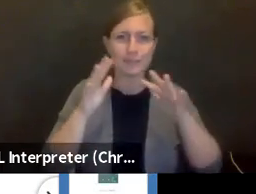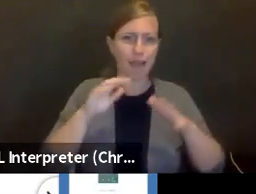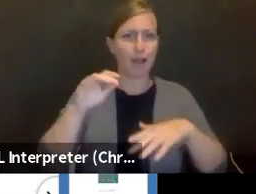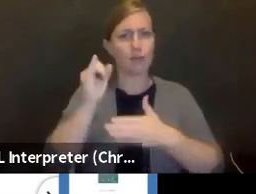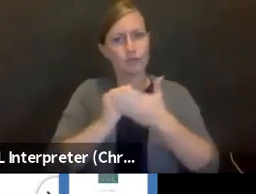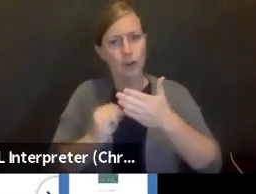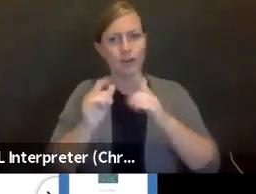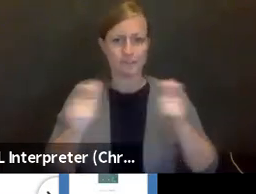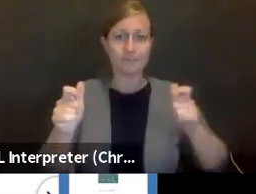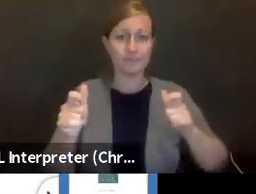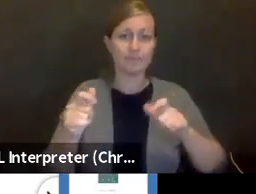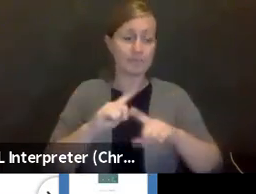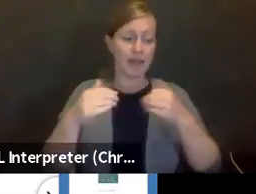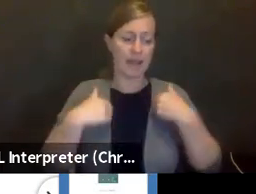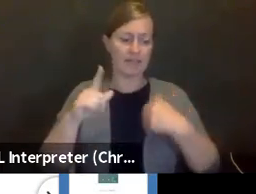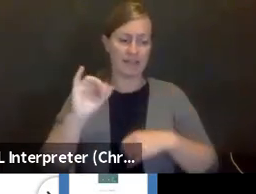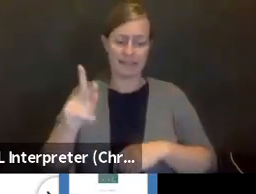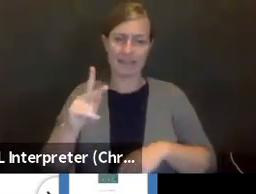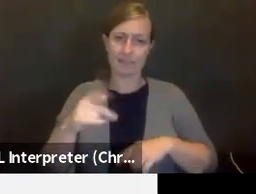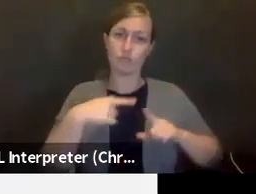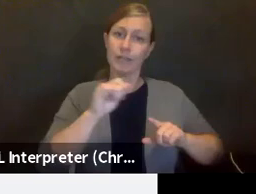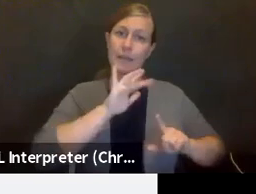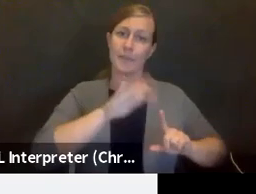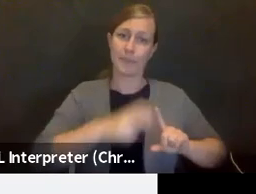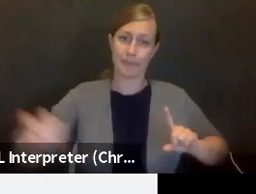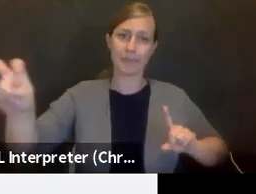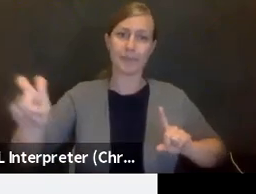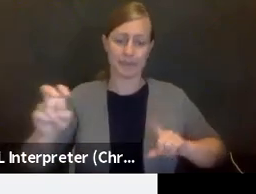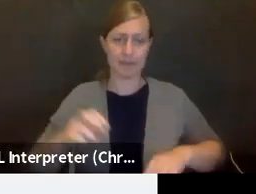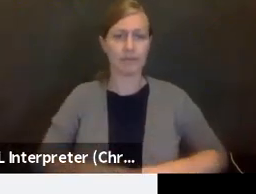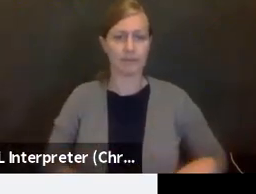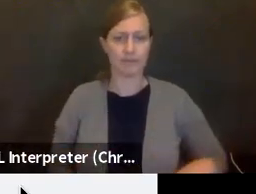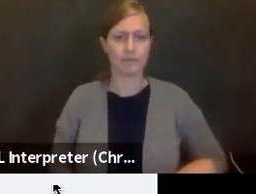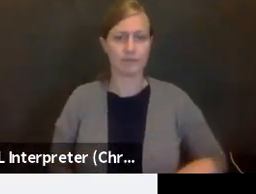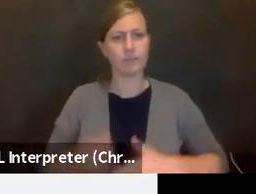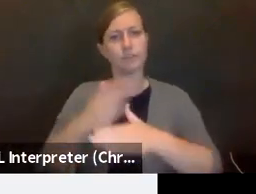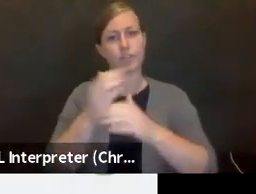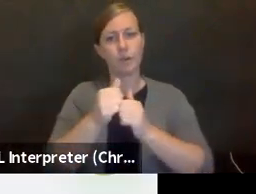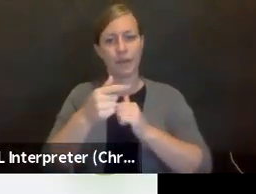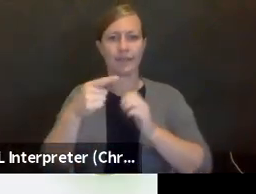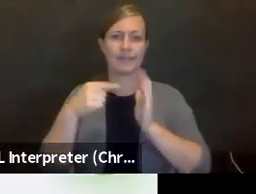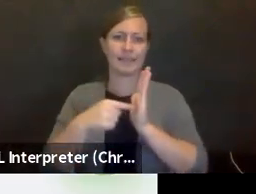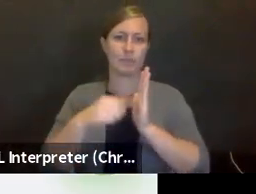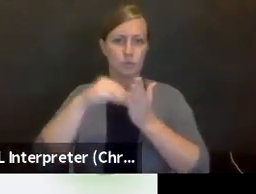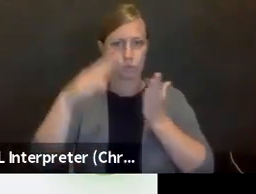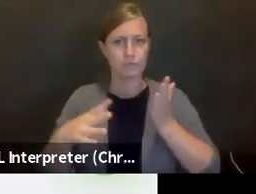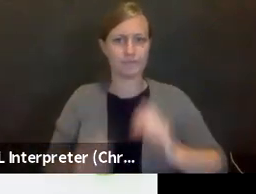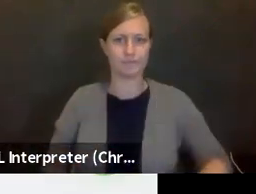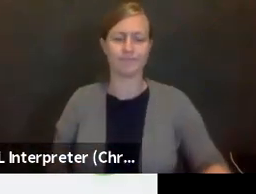But it is linked, so it could take them there. So I'm sharing it to my sample student